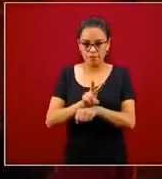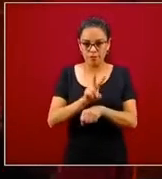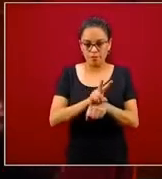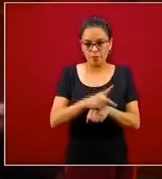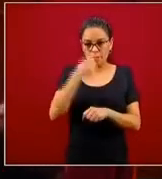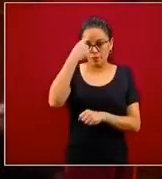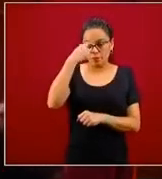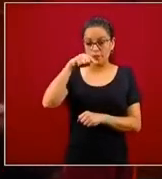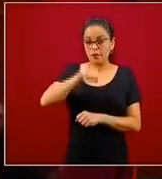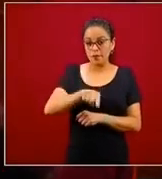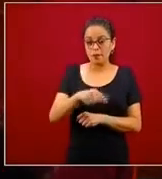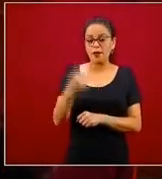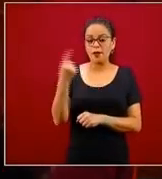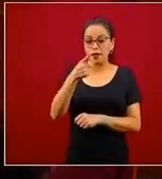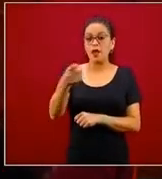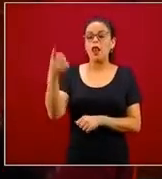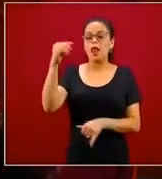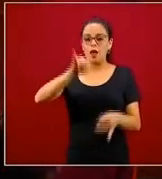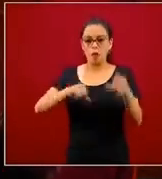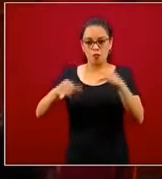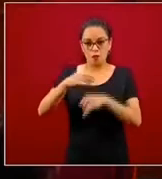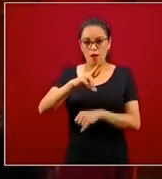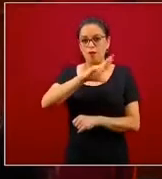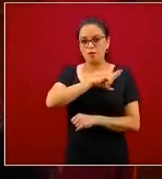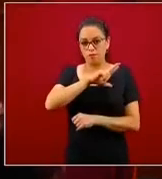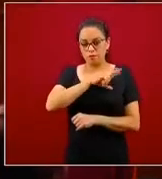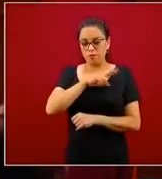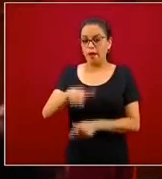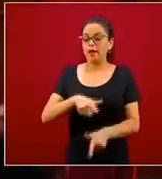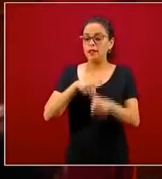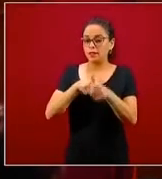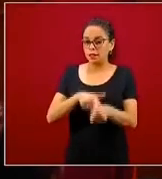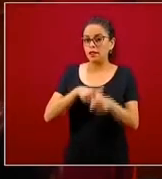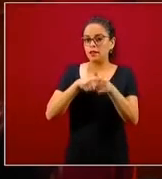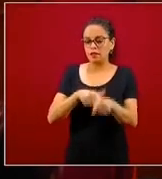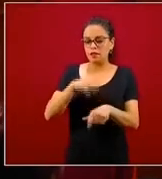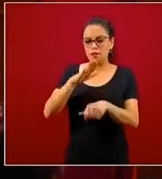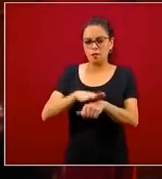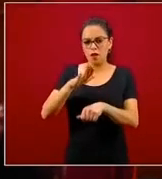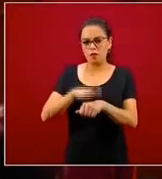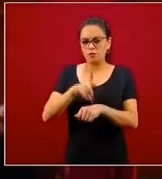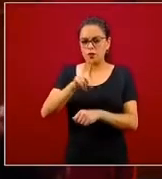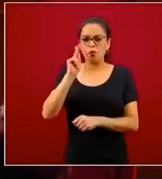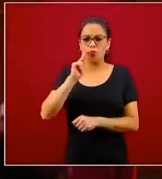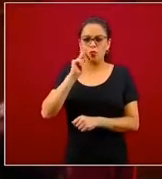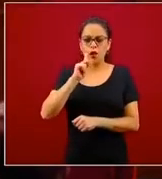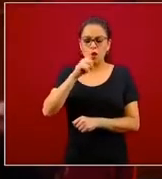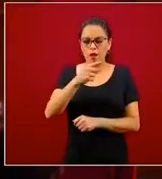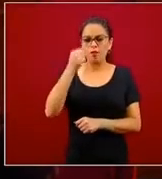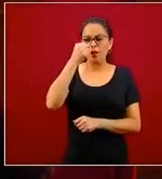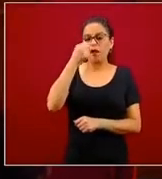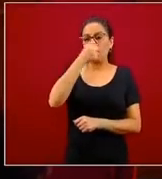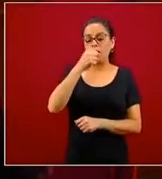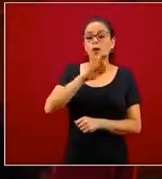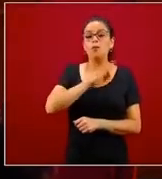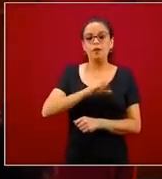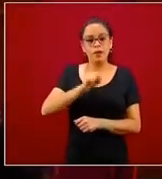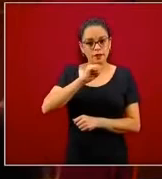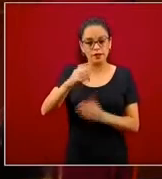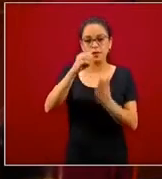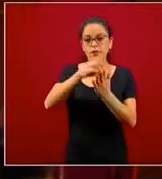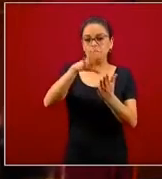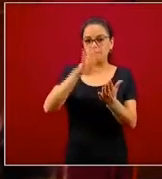we are integrating an online module for all these private laboratories that are still going to